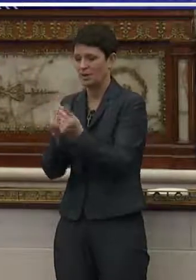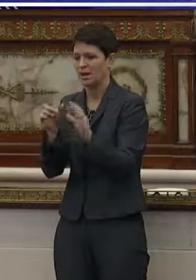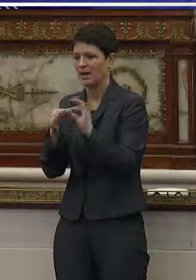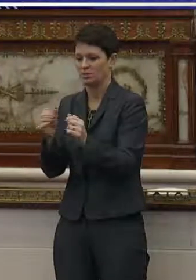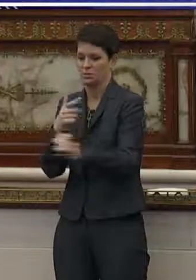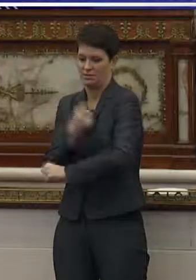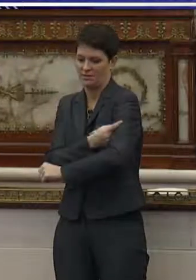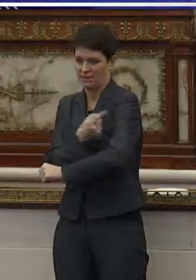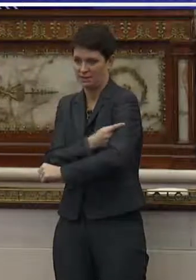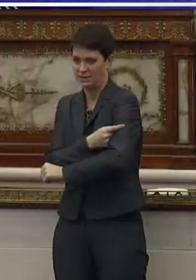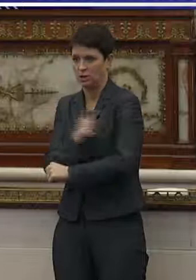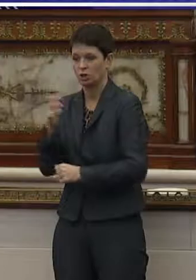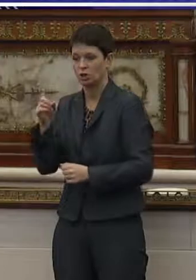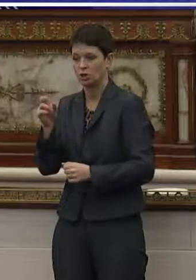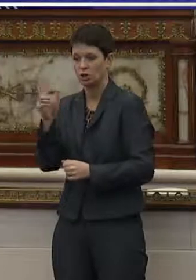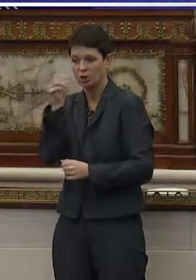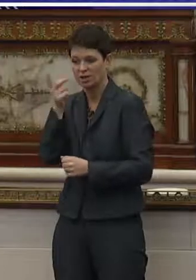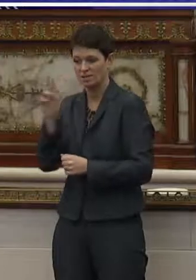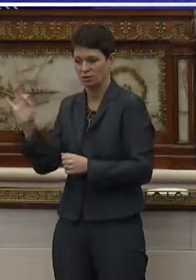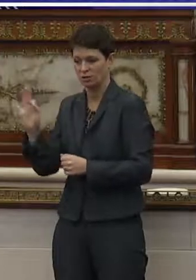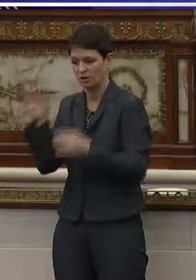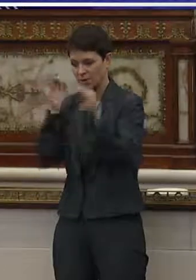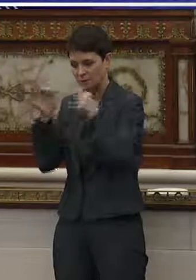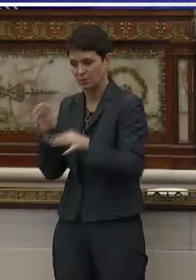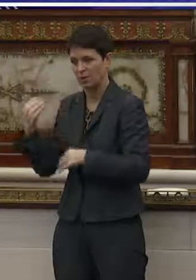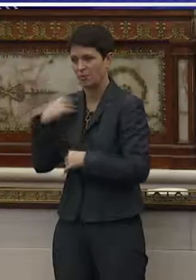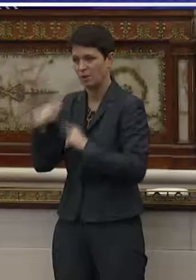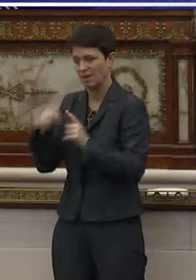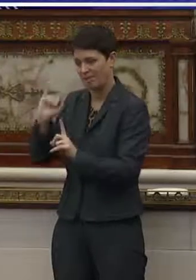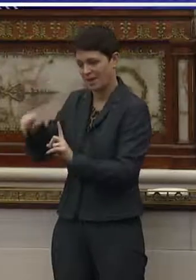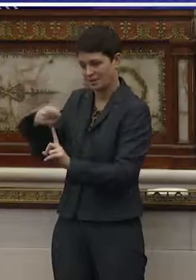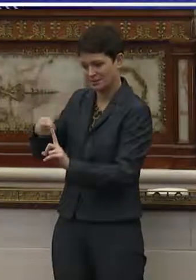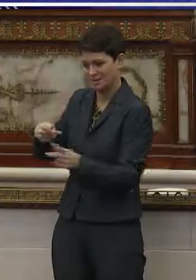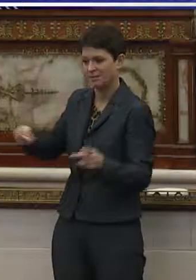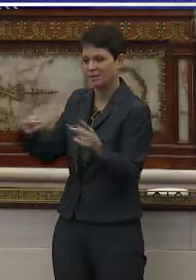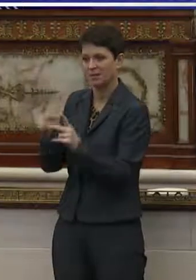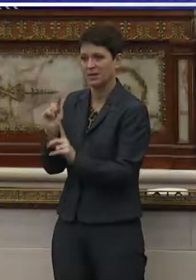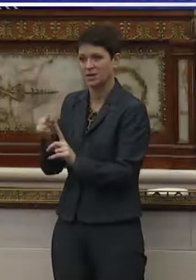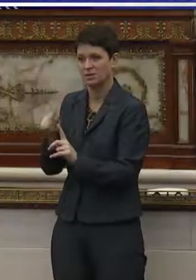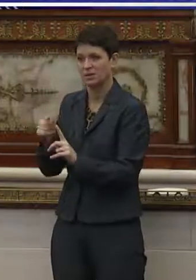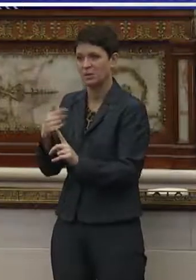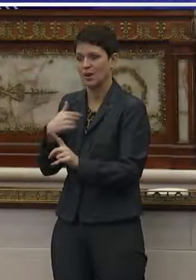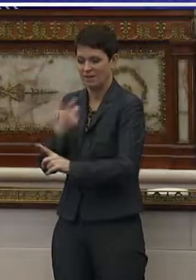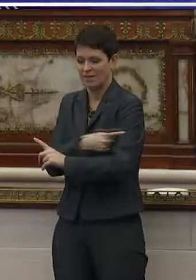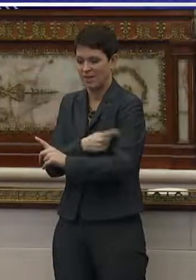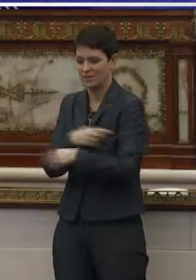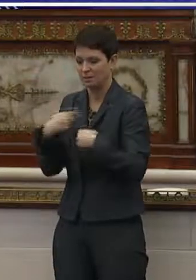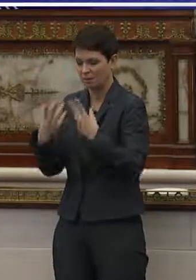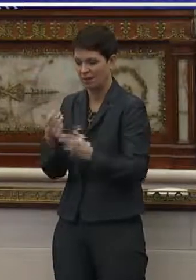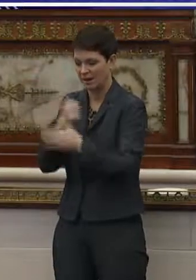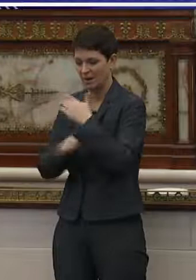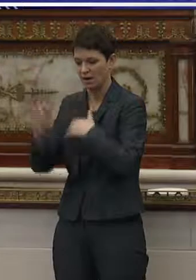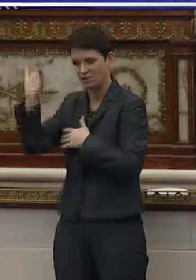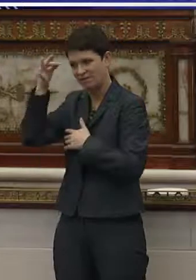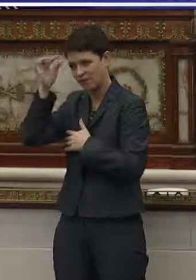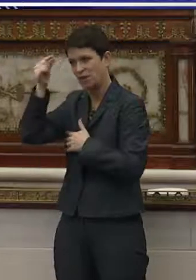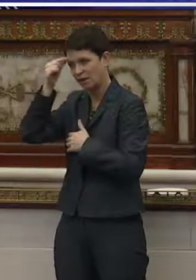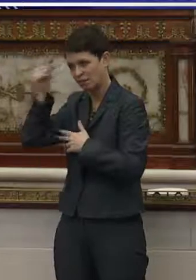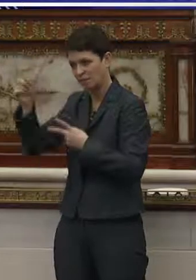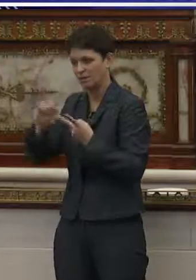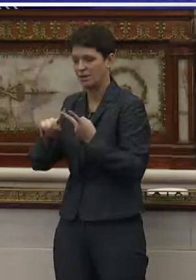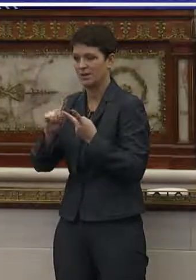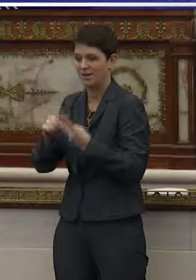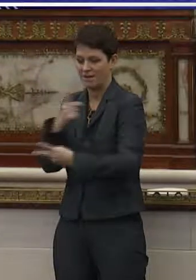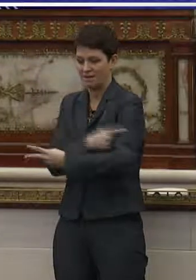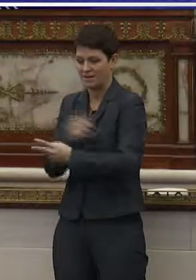vaccine, I think you heard Dr. Farley talk a little bit earlier about this particular site will come with vaccine provided by the federal government. It'll be